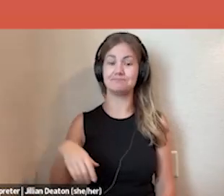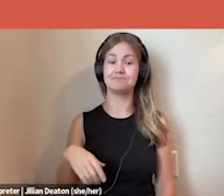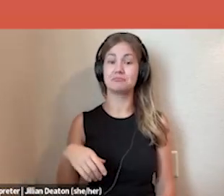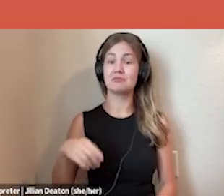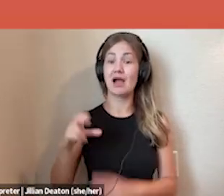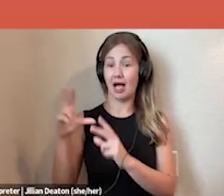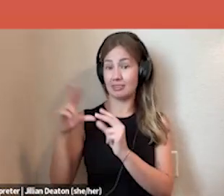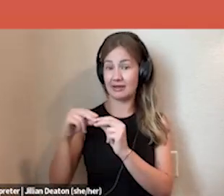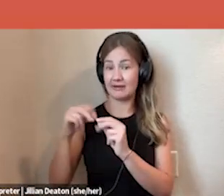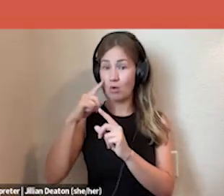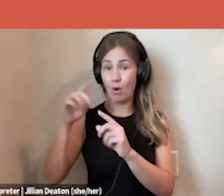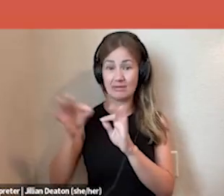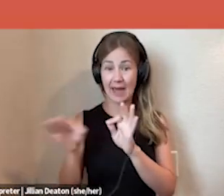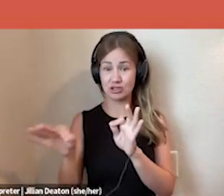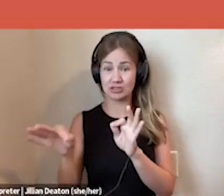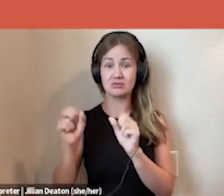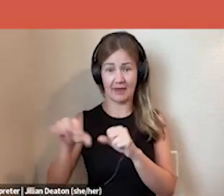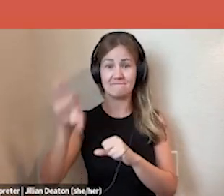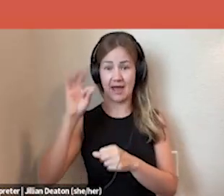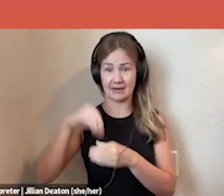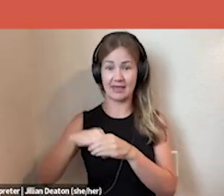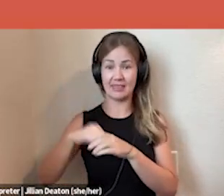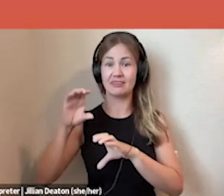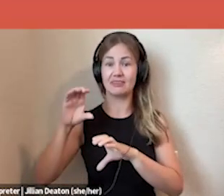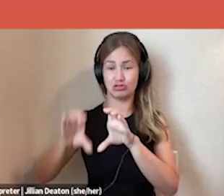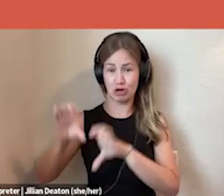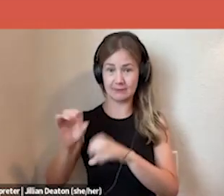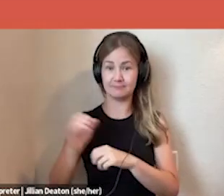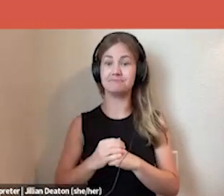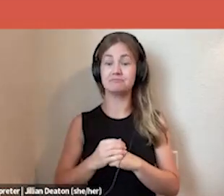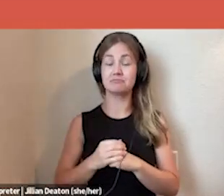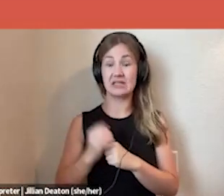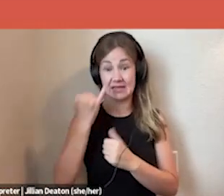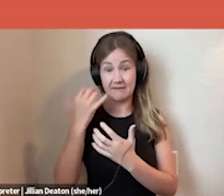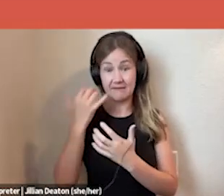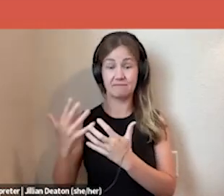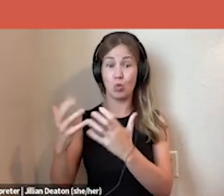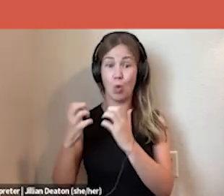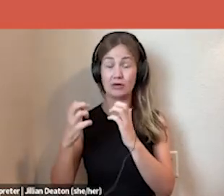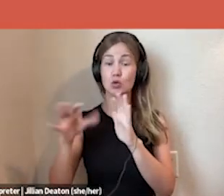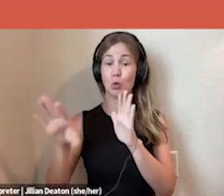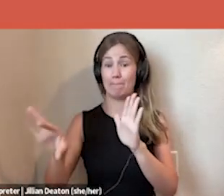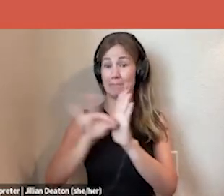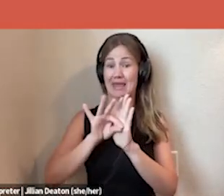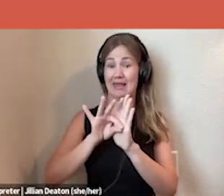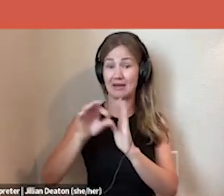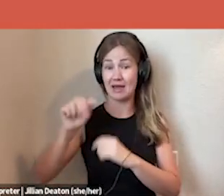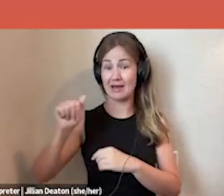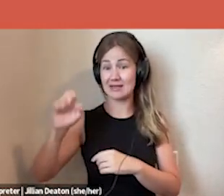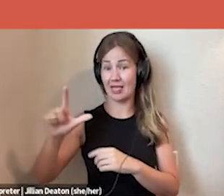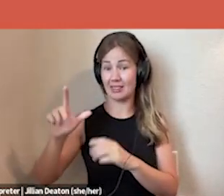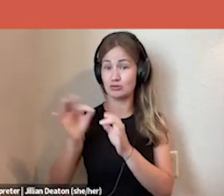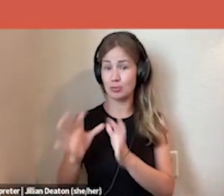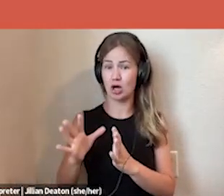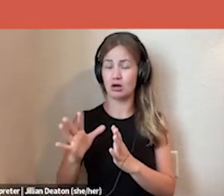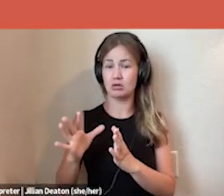be found in the chat. To pin our ASL interpreters, you can click on the dots in the top right corner of your video screen.